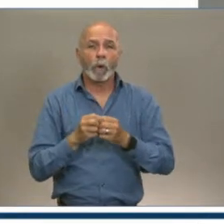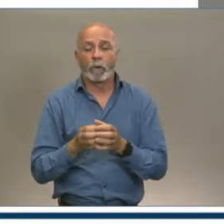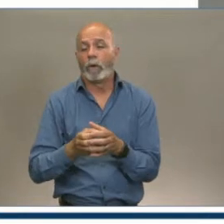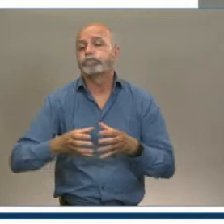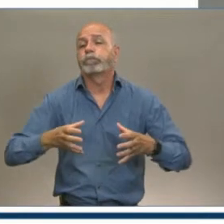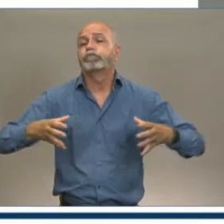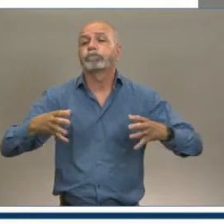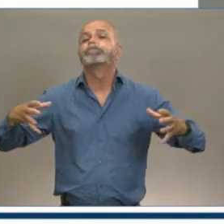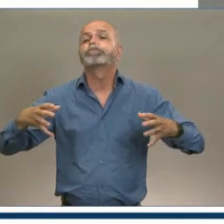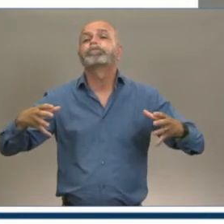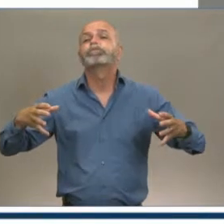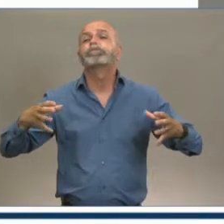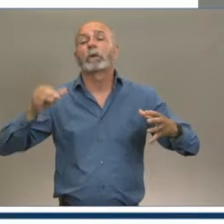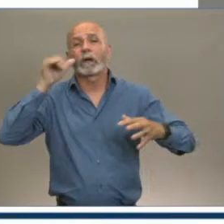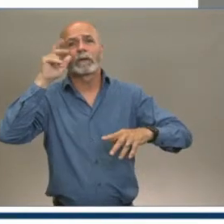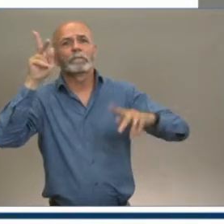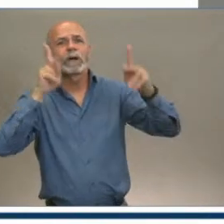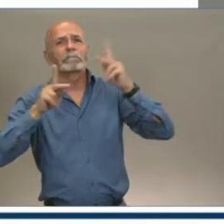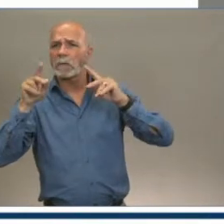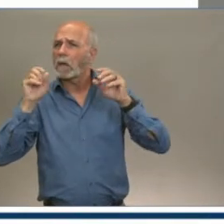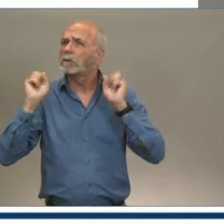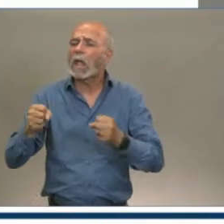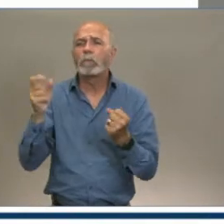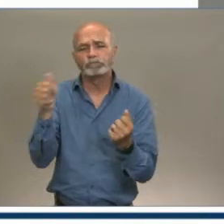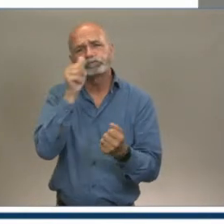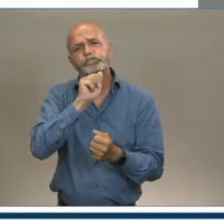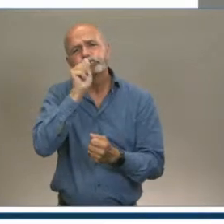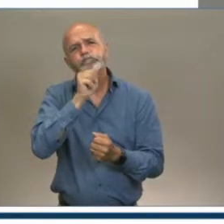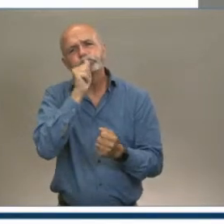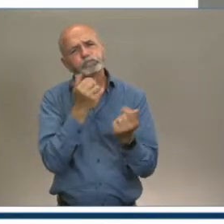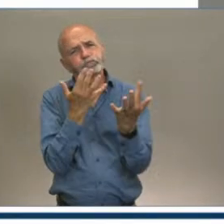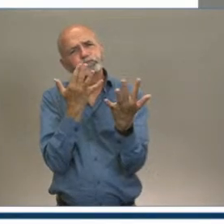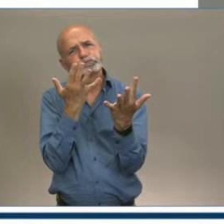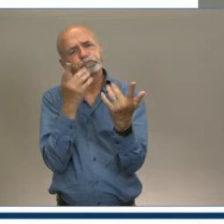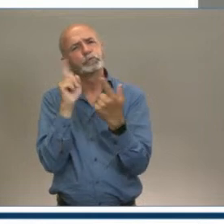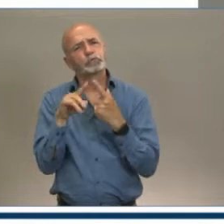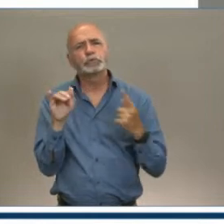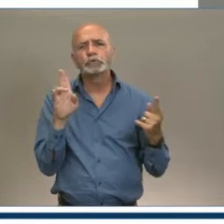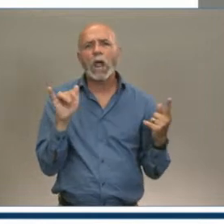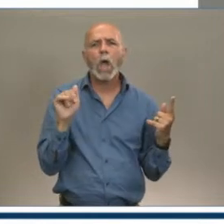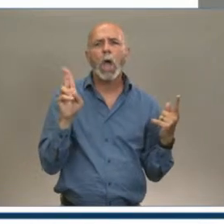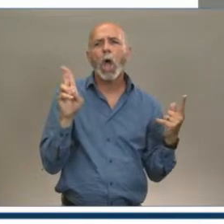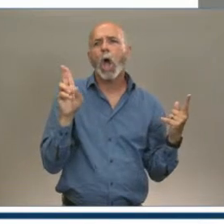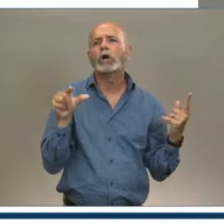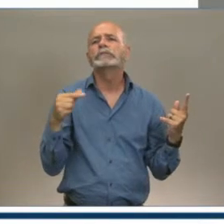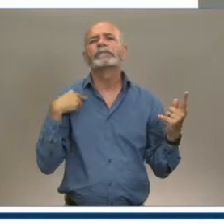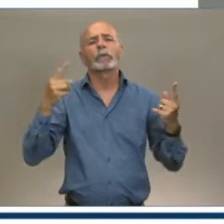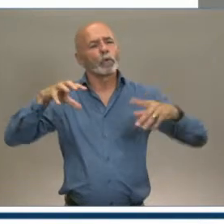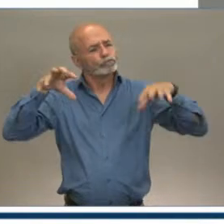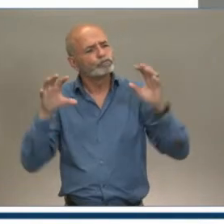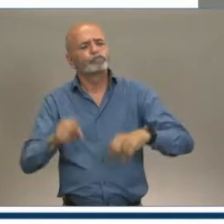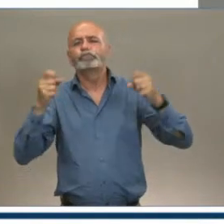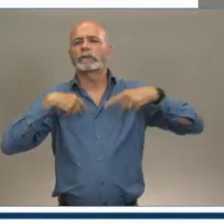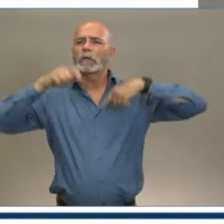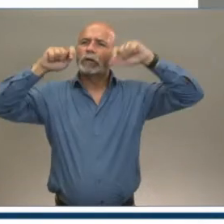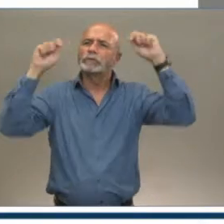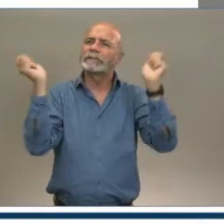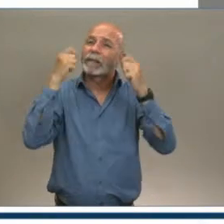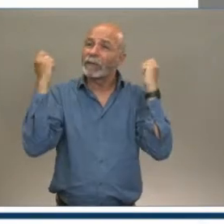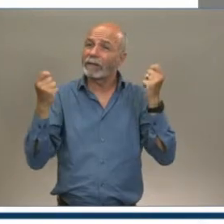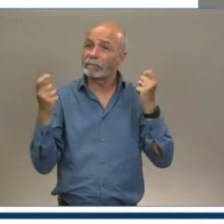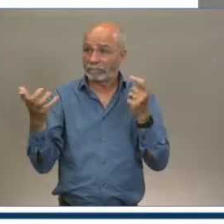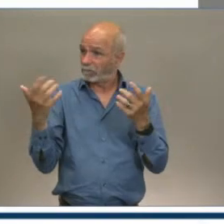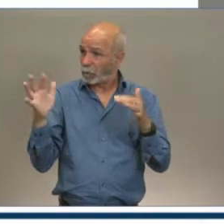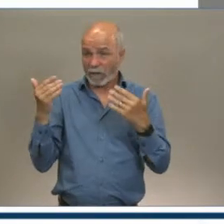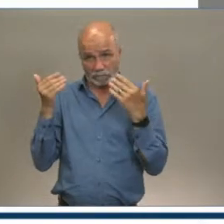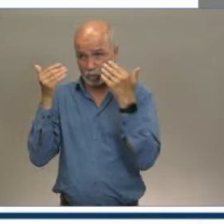couldn't wait until July or August and be able to have the type of celebration they want to have. But if they want to go ahead here in June